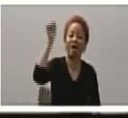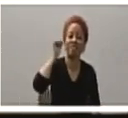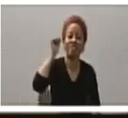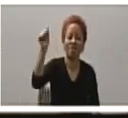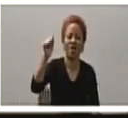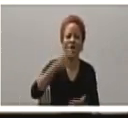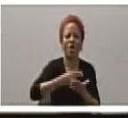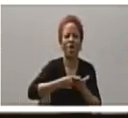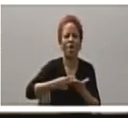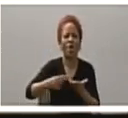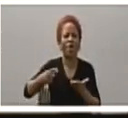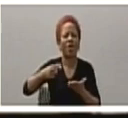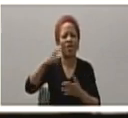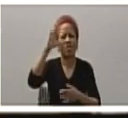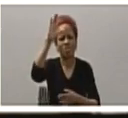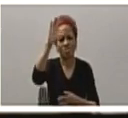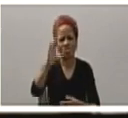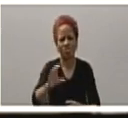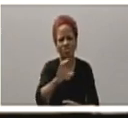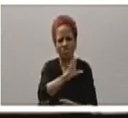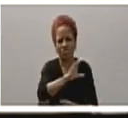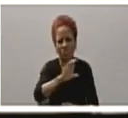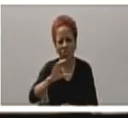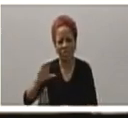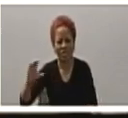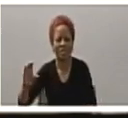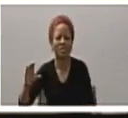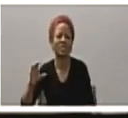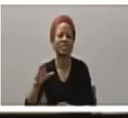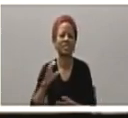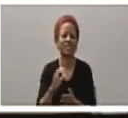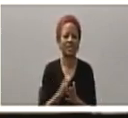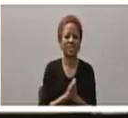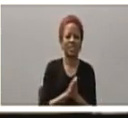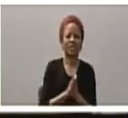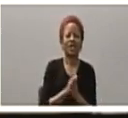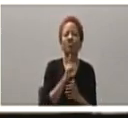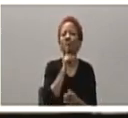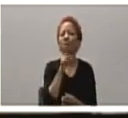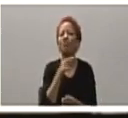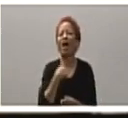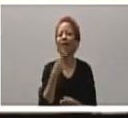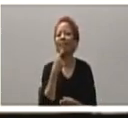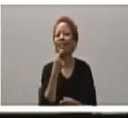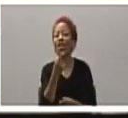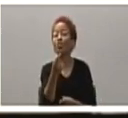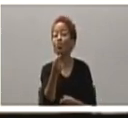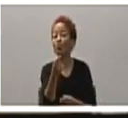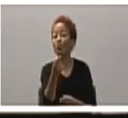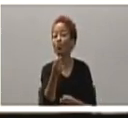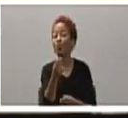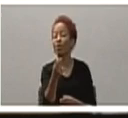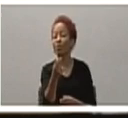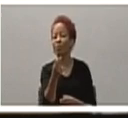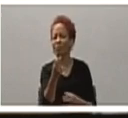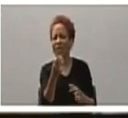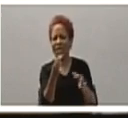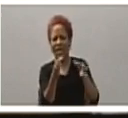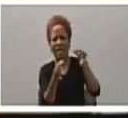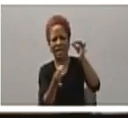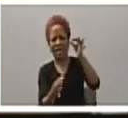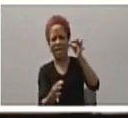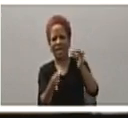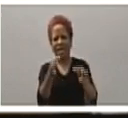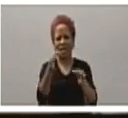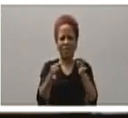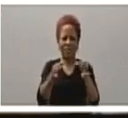cross, his paschal mystery. Truly I say to you, unless a grain of wheat falls